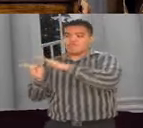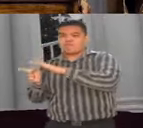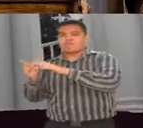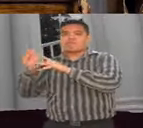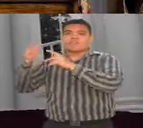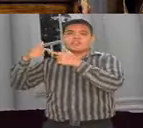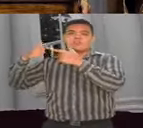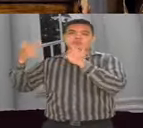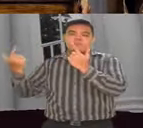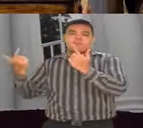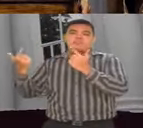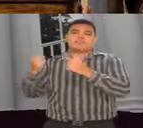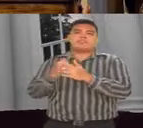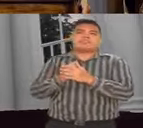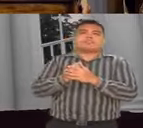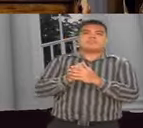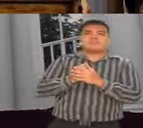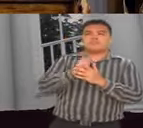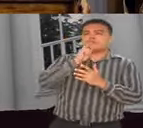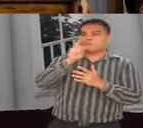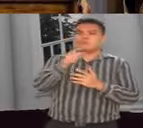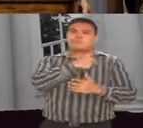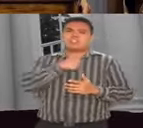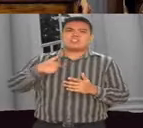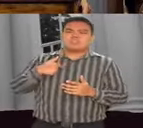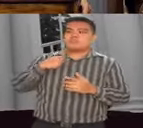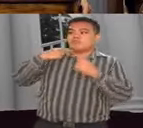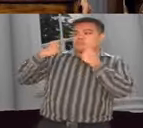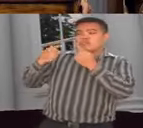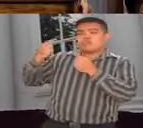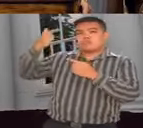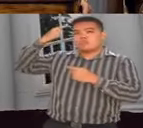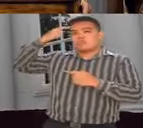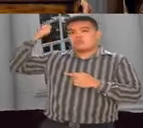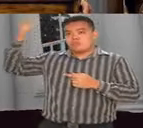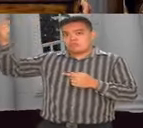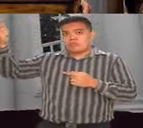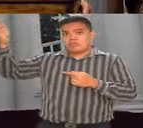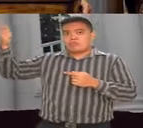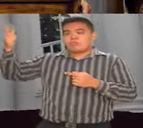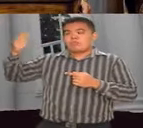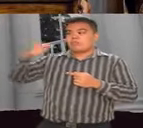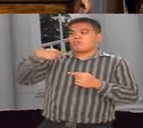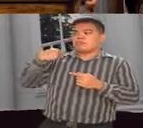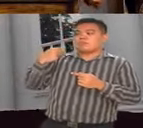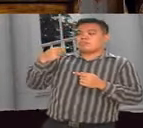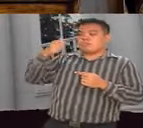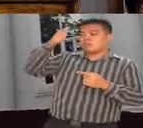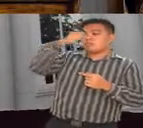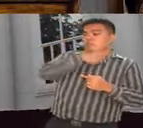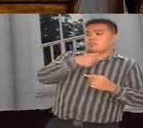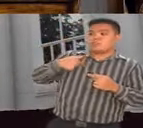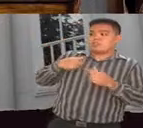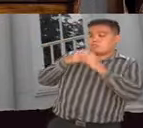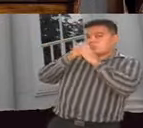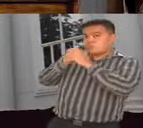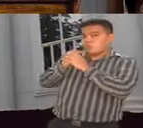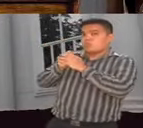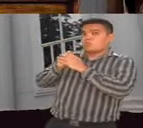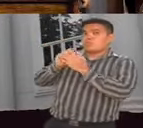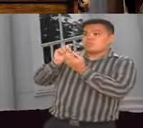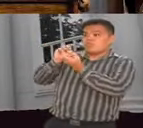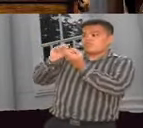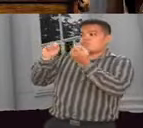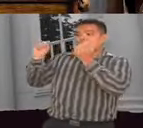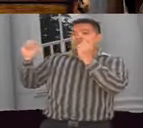the host. And it was so when Gideon heard the telling of the dream and the interpretation thereof, that he worshipped and returned